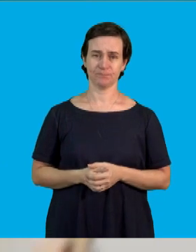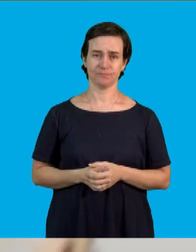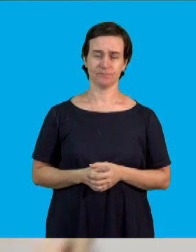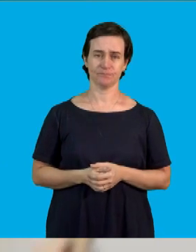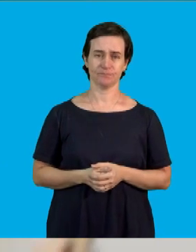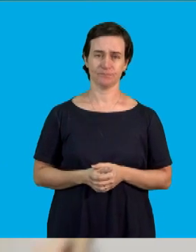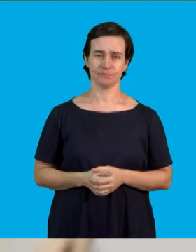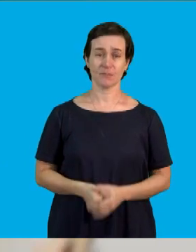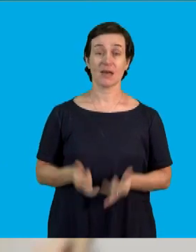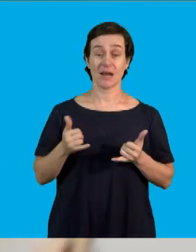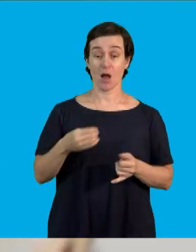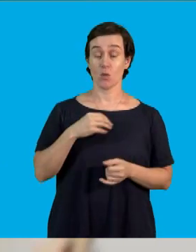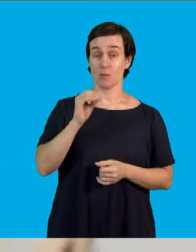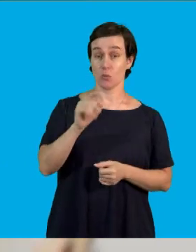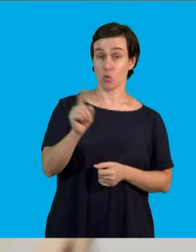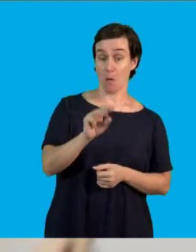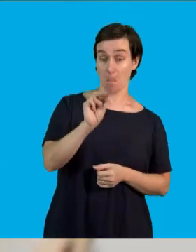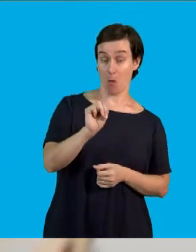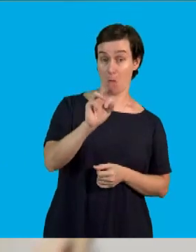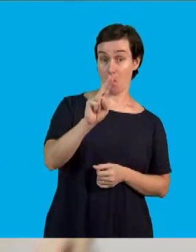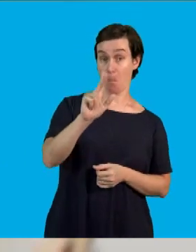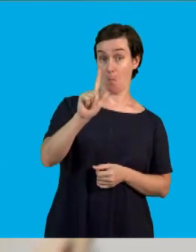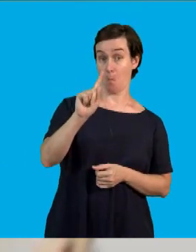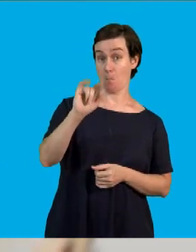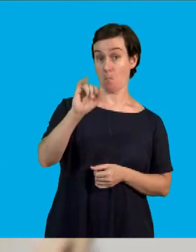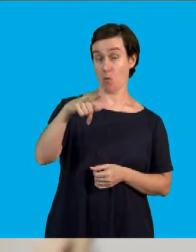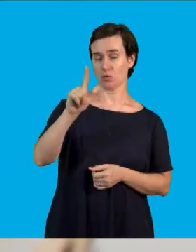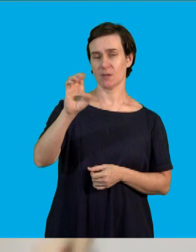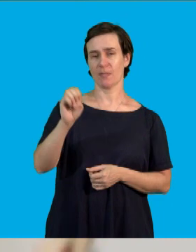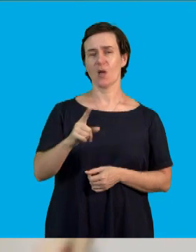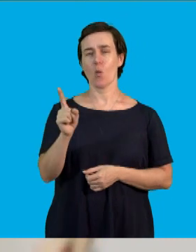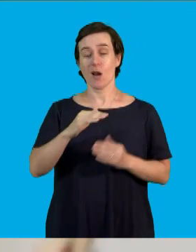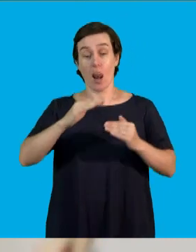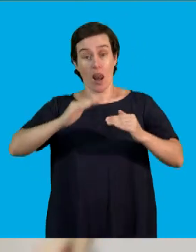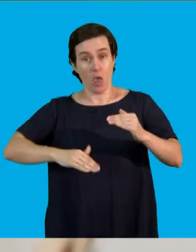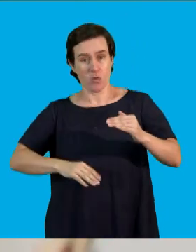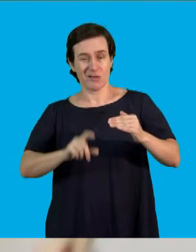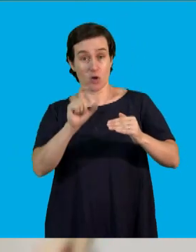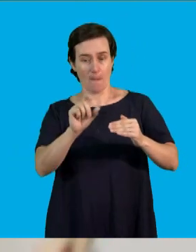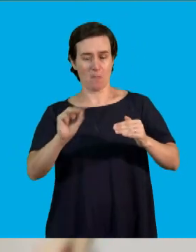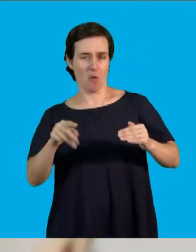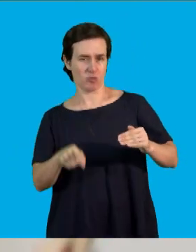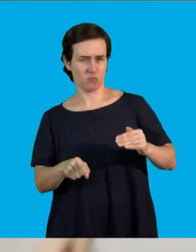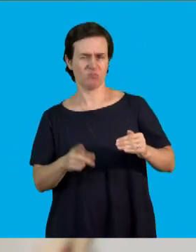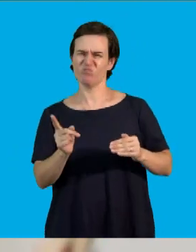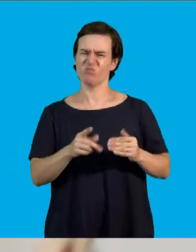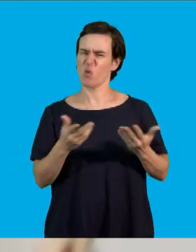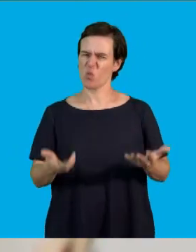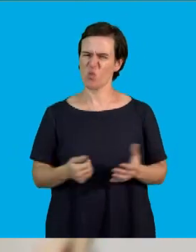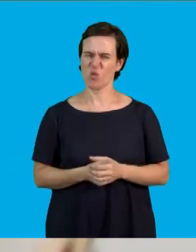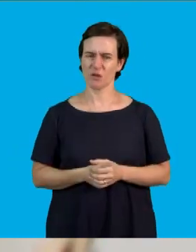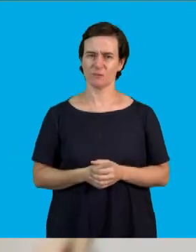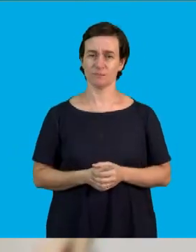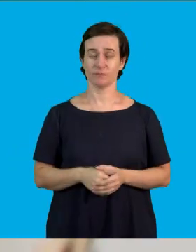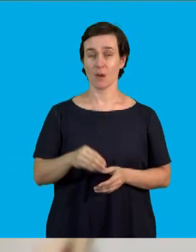So now we've listed the multiples of numbers. Let's look at the lowest common multiple. So the lowest common multiple is that of